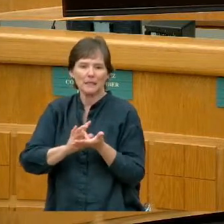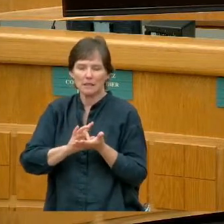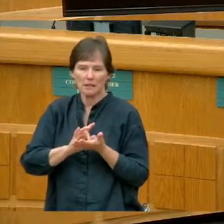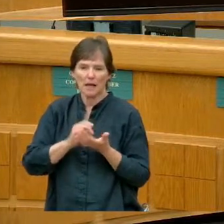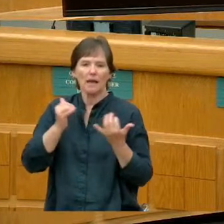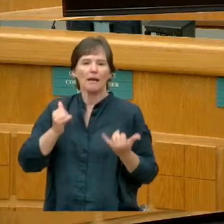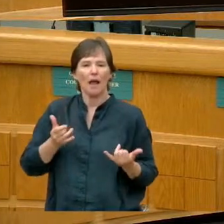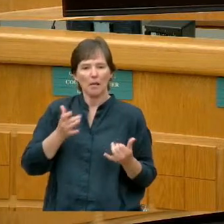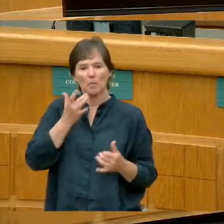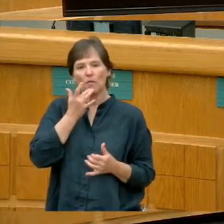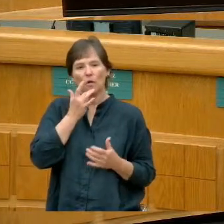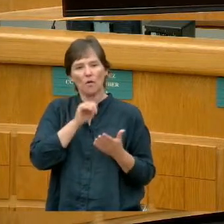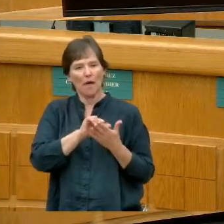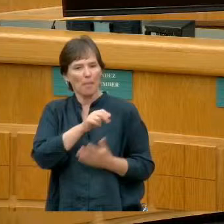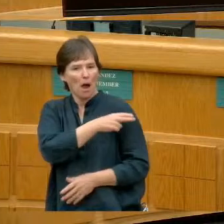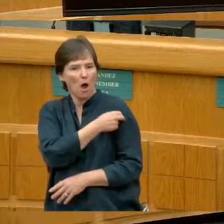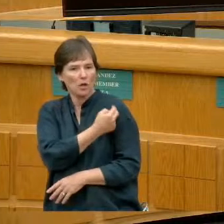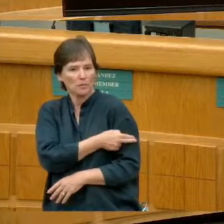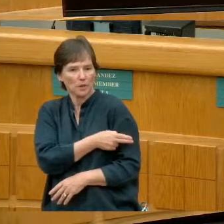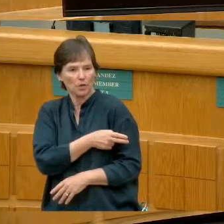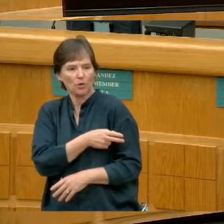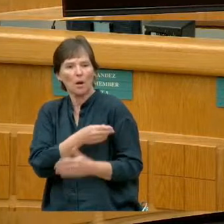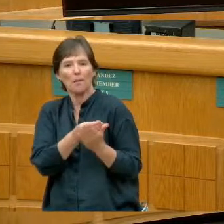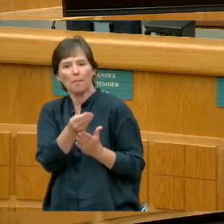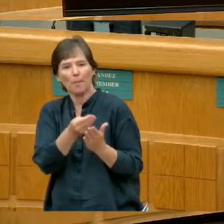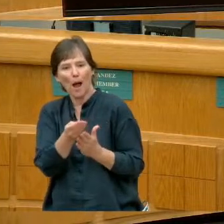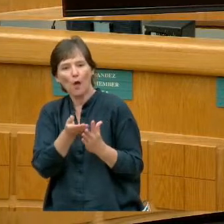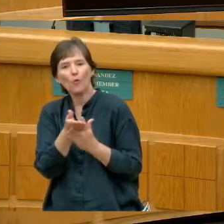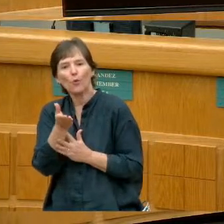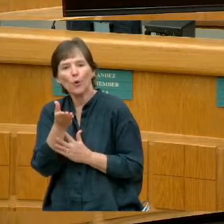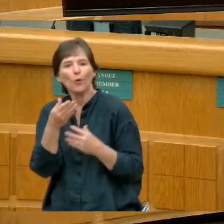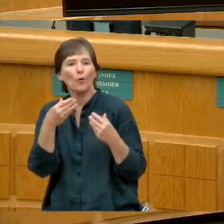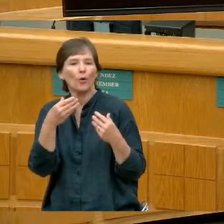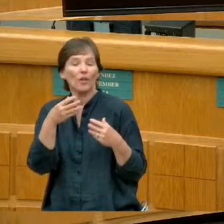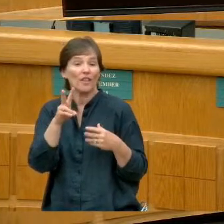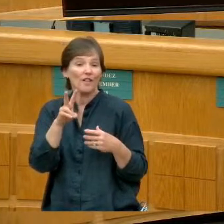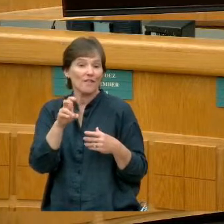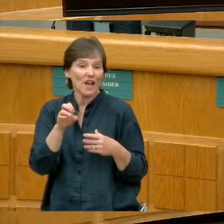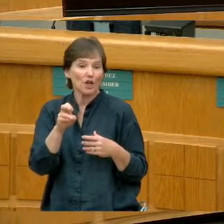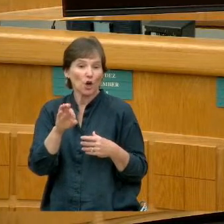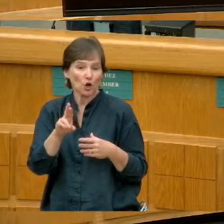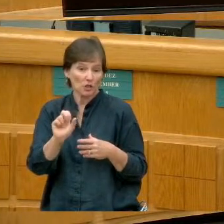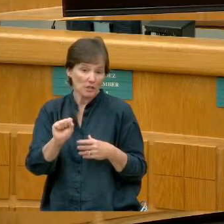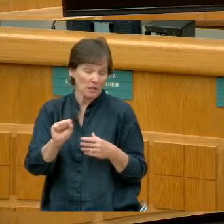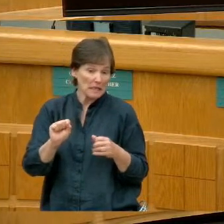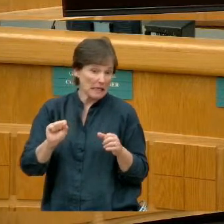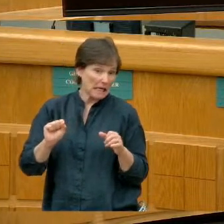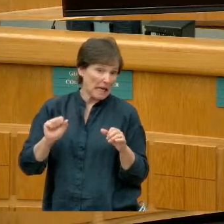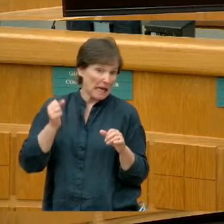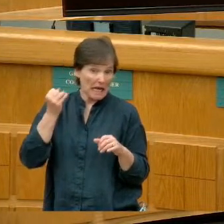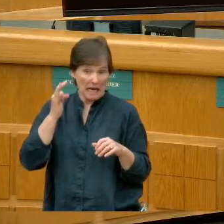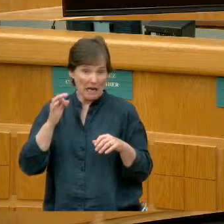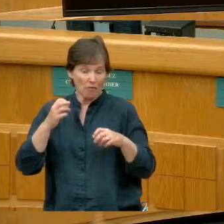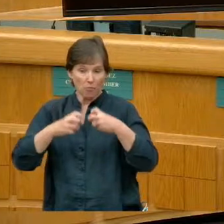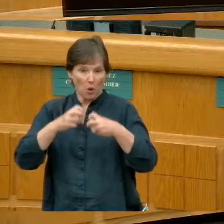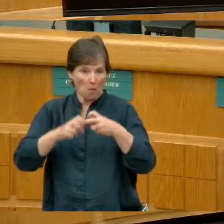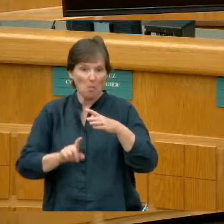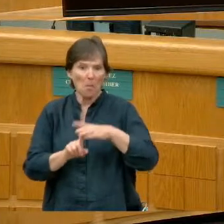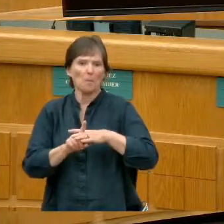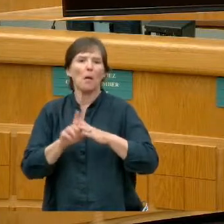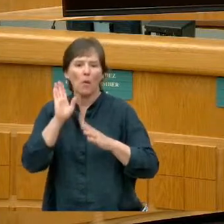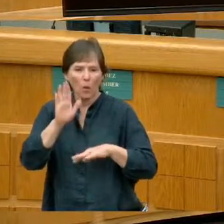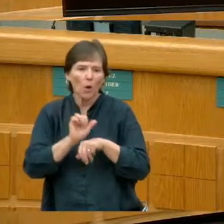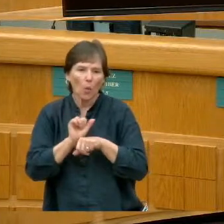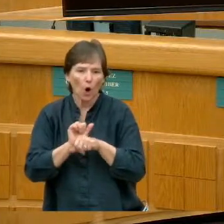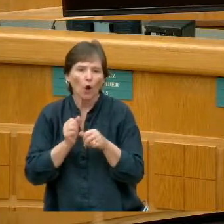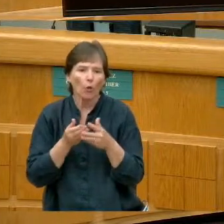to the vendors. And, that could create some issues, but we are going to work through them. And part of the reason